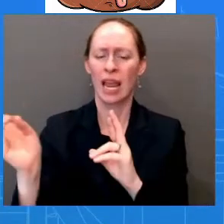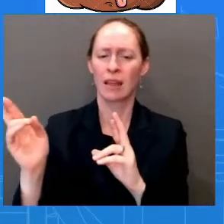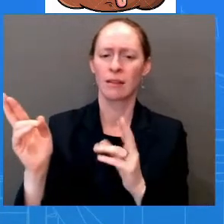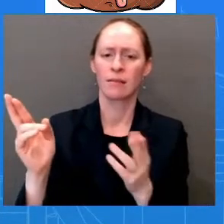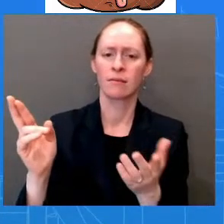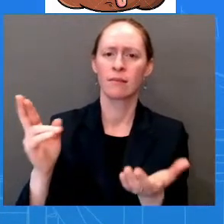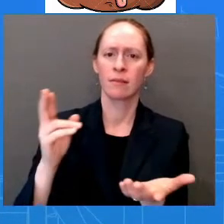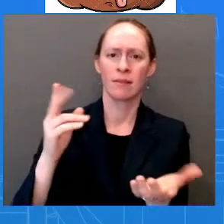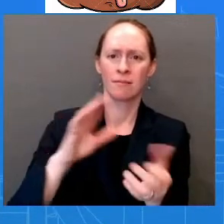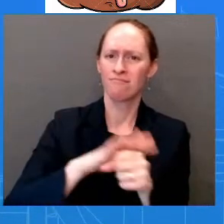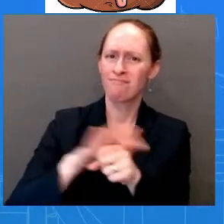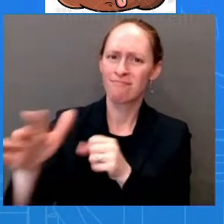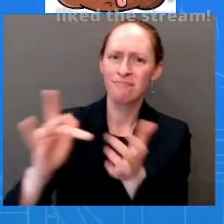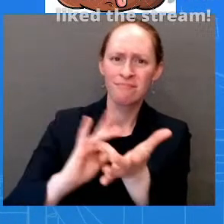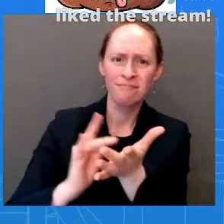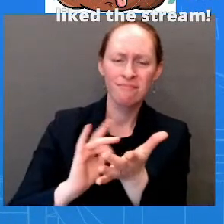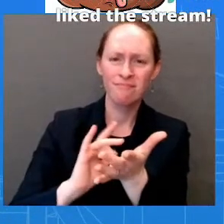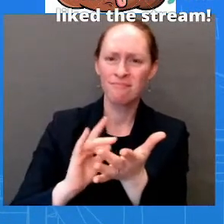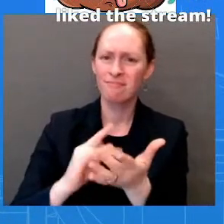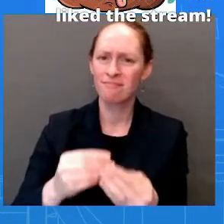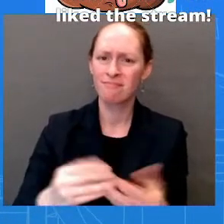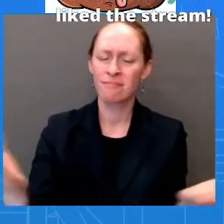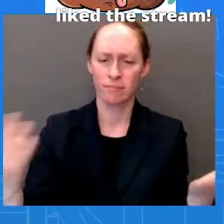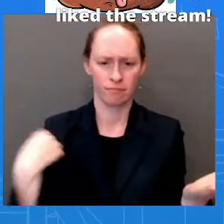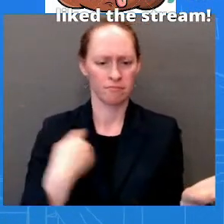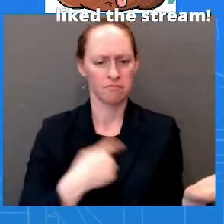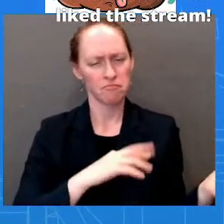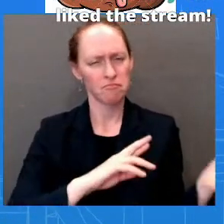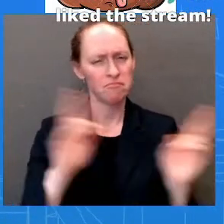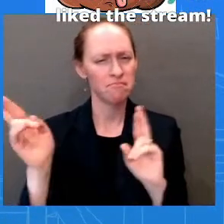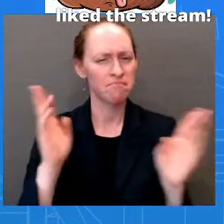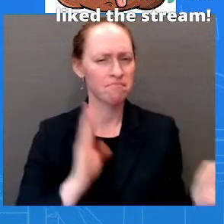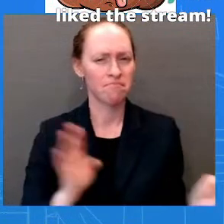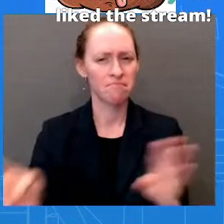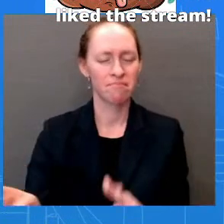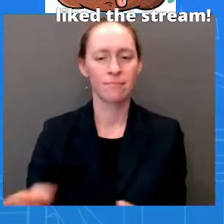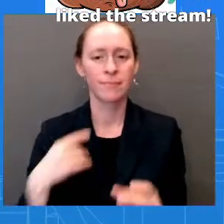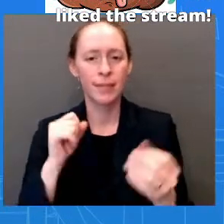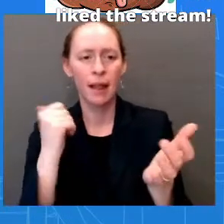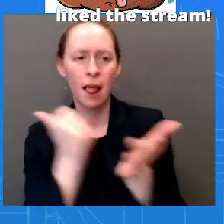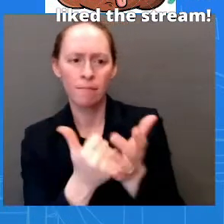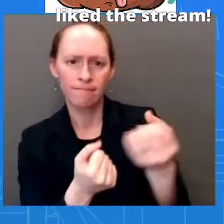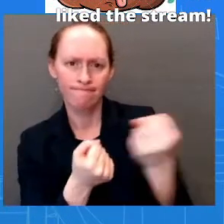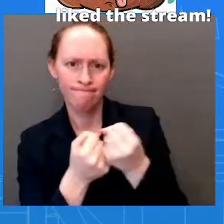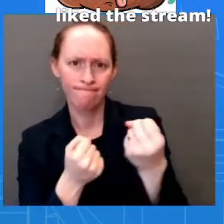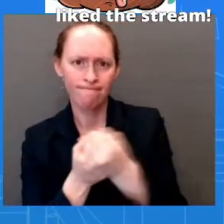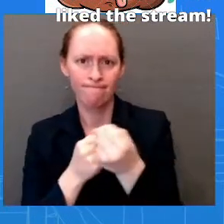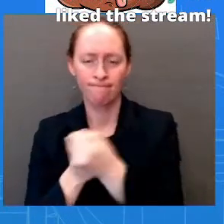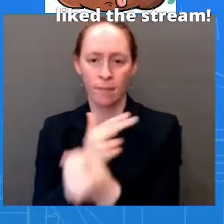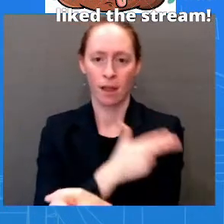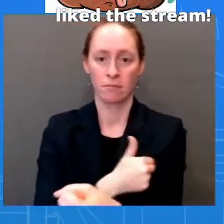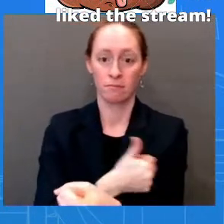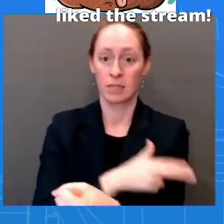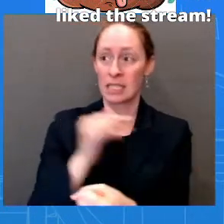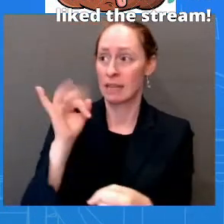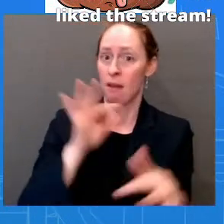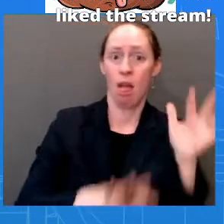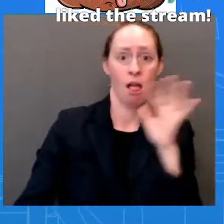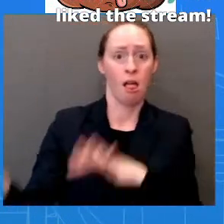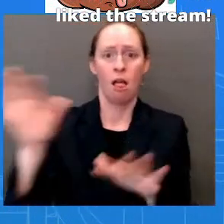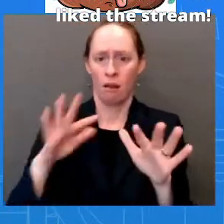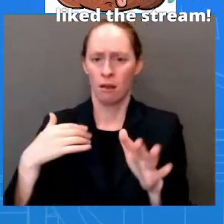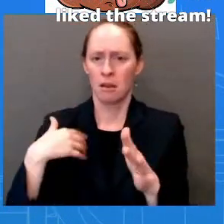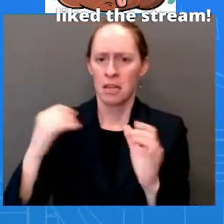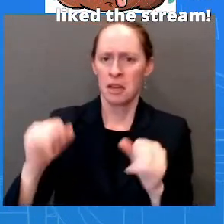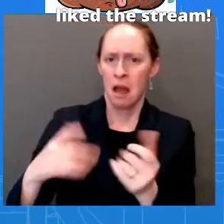ready. We're ready to support hospitals that are getting into trouble. Thank you so much, damn it, Janet, for the $5 donation. I appreciate you. Thank